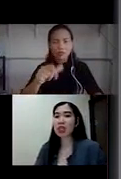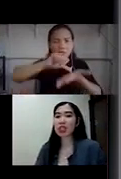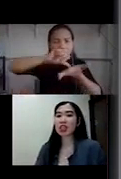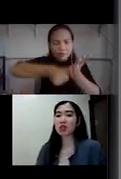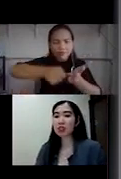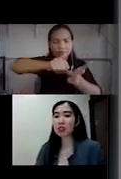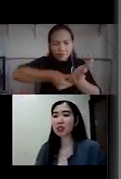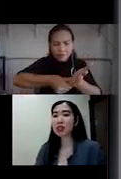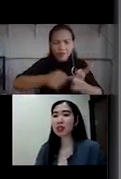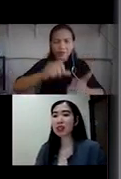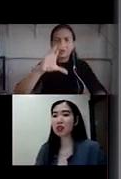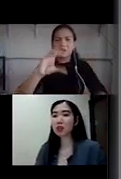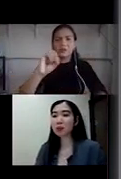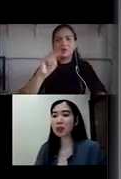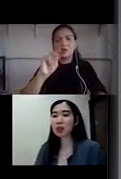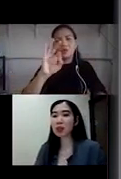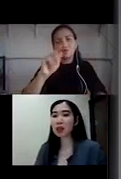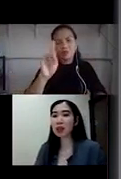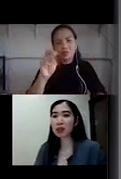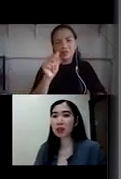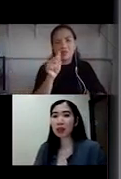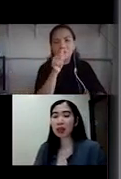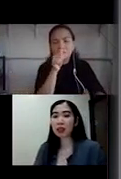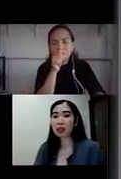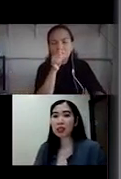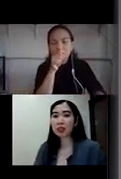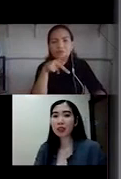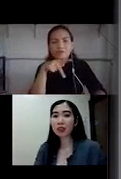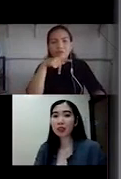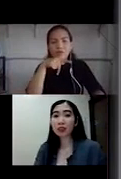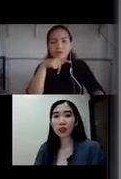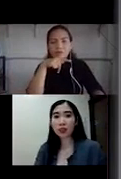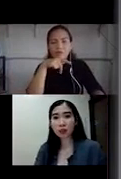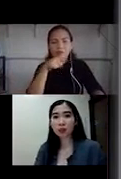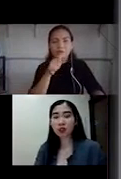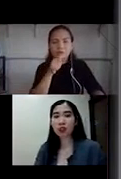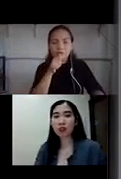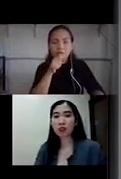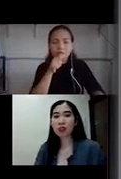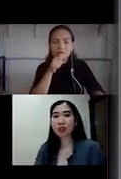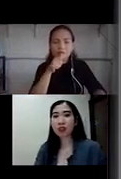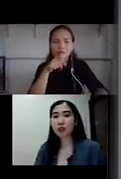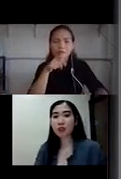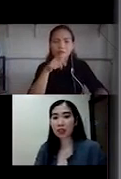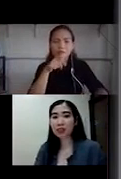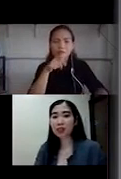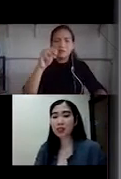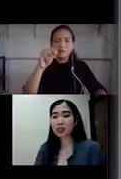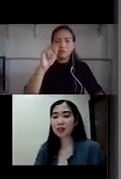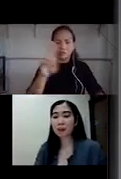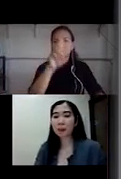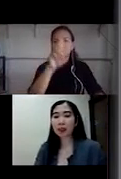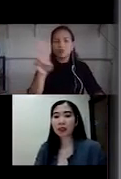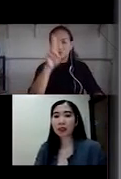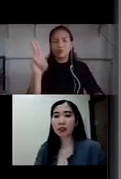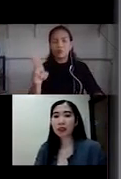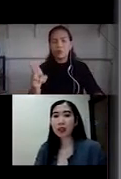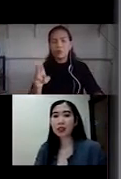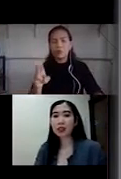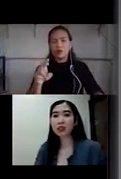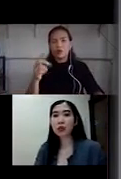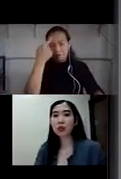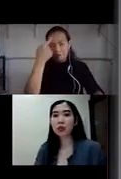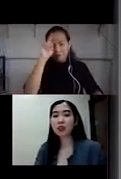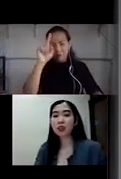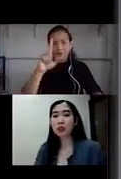and schedule send. Kasi ito yung pinaka, I think, useful for the librarians,